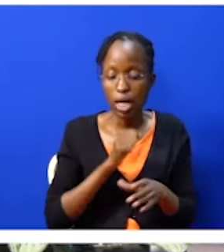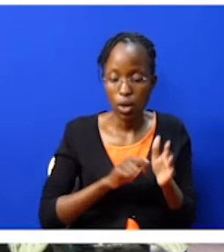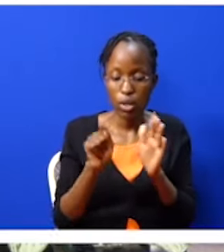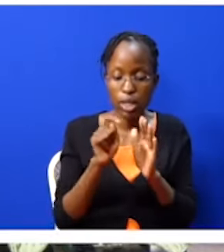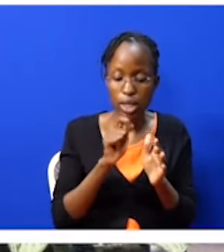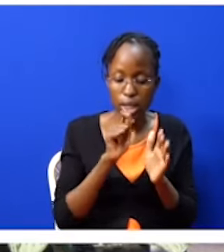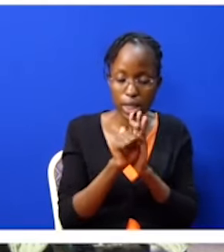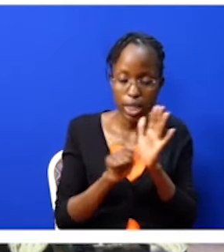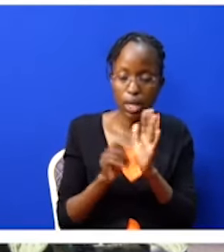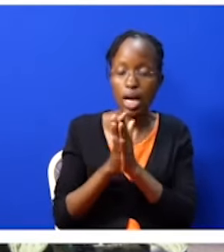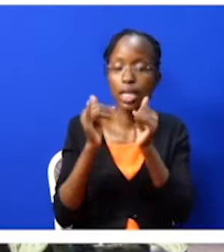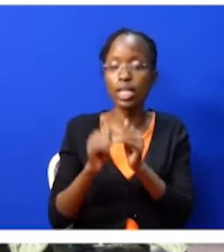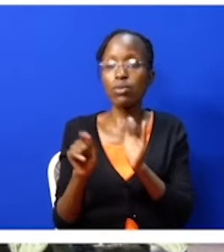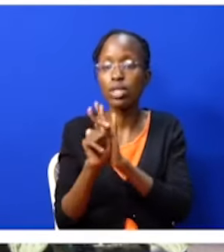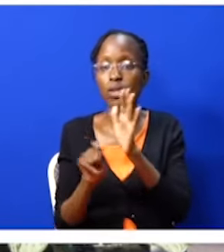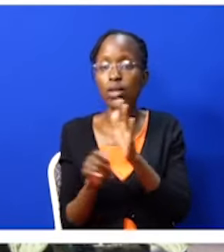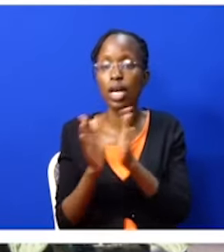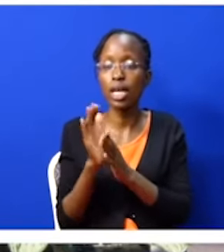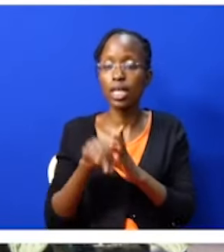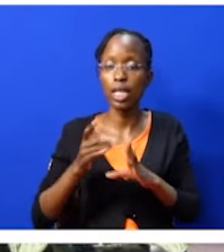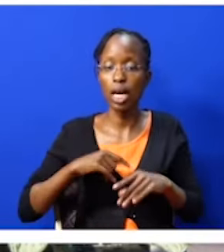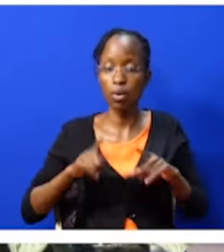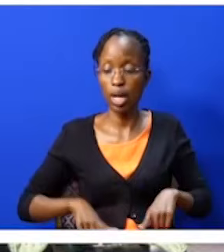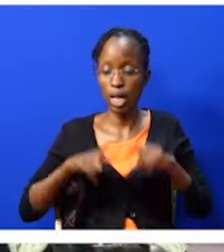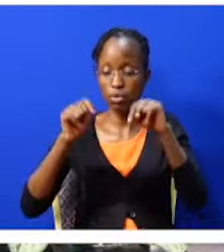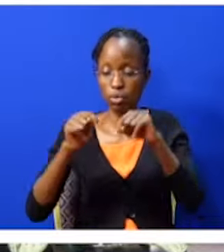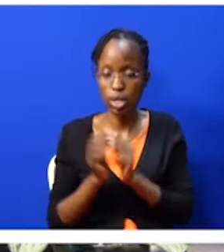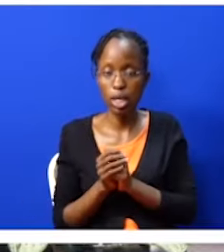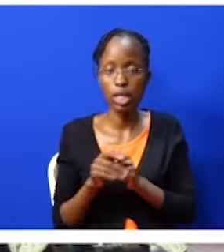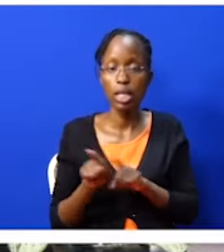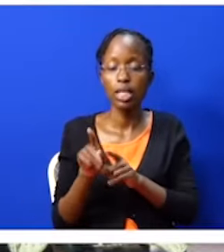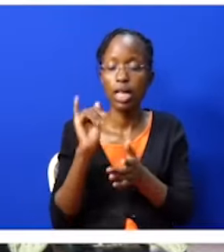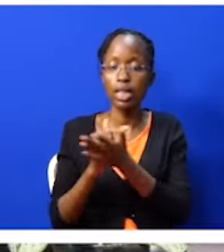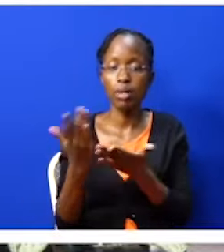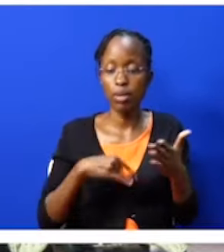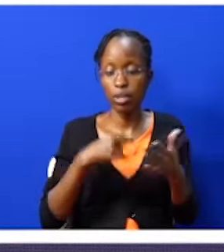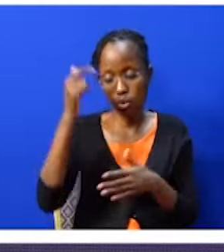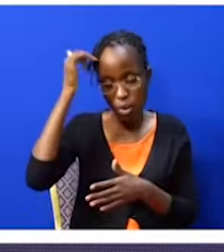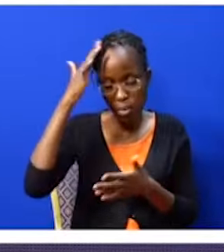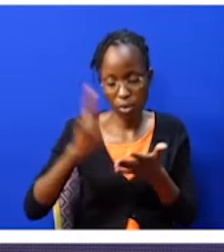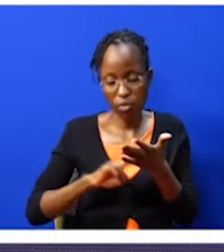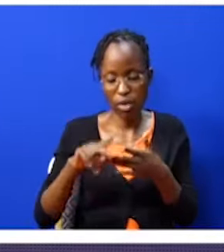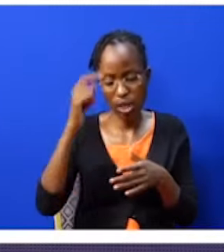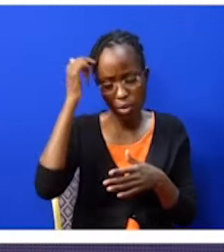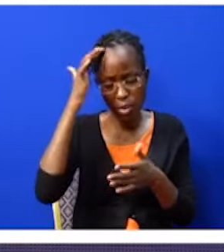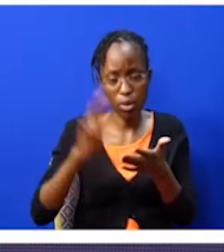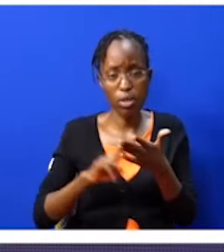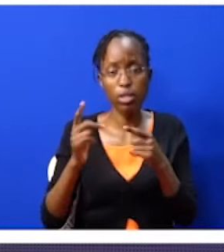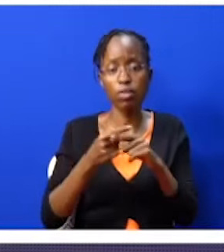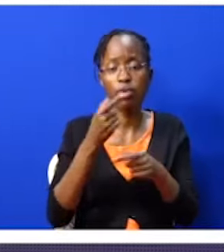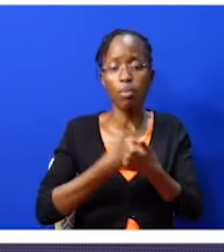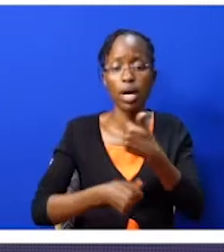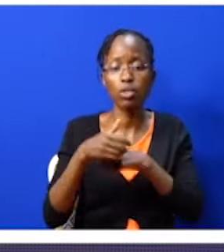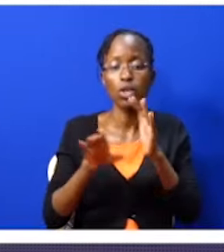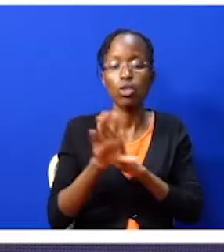Testament, in the New Testament, and also in our lives today. And that brings us to our memory verse. Our memory verse comes from